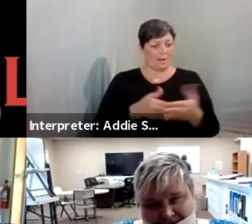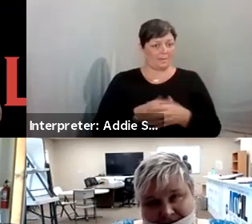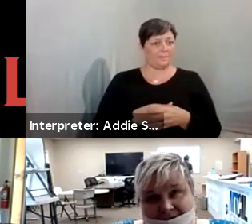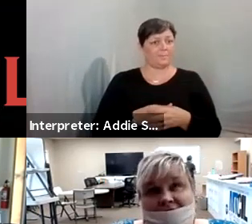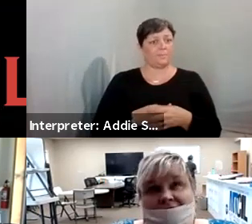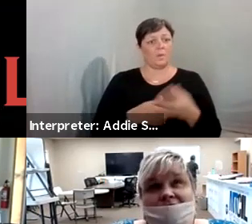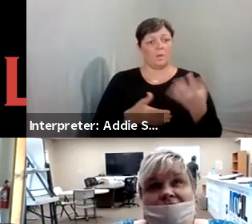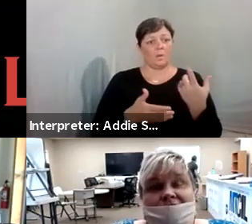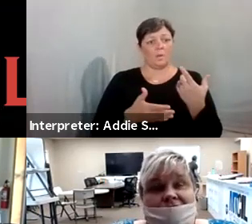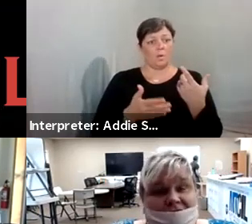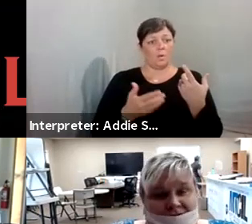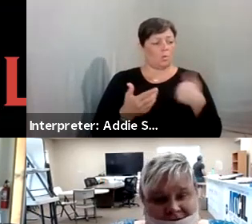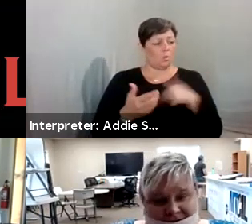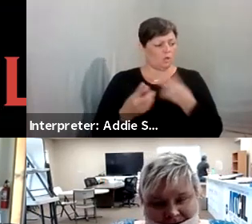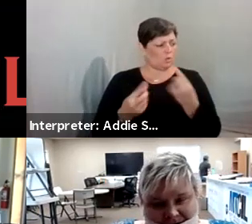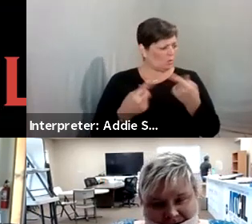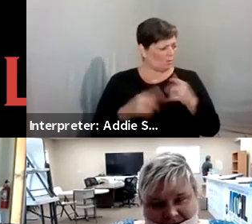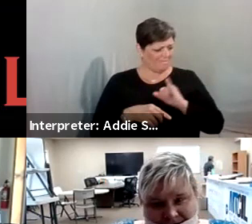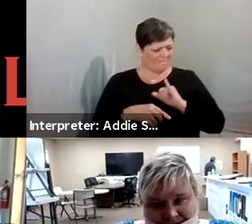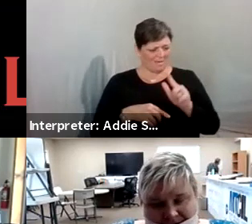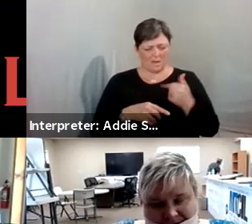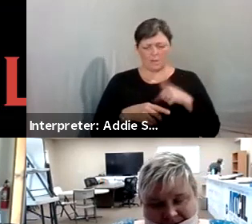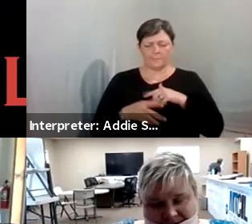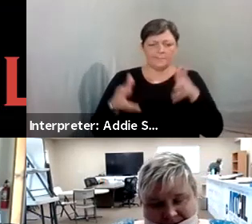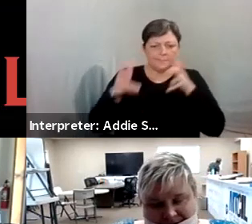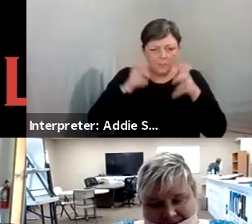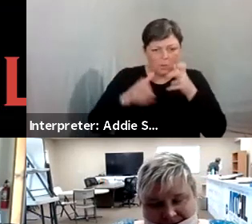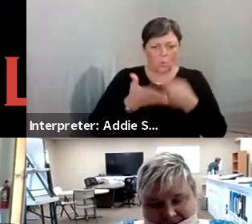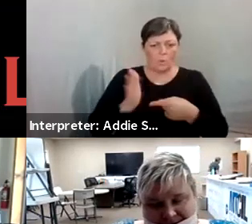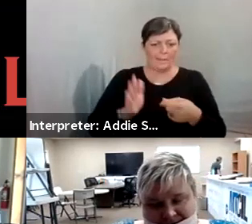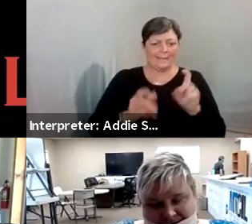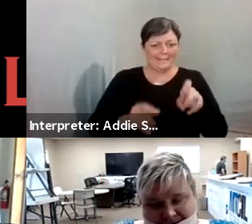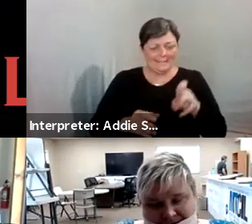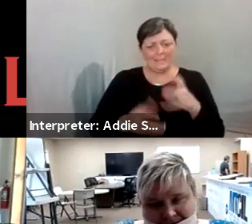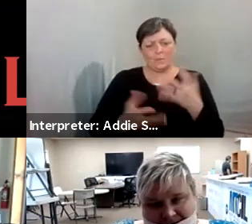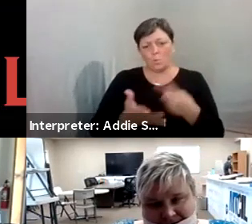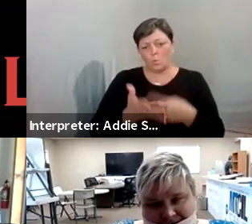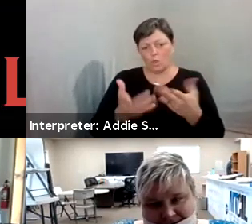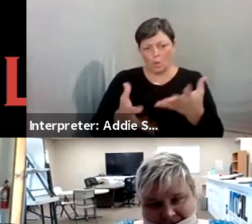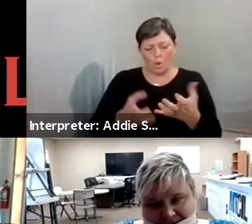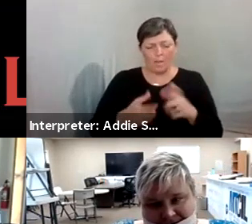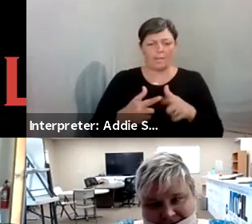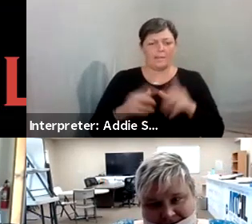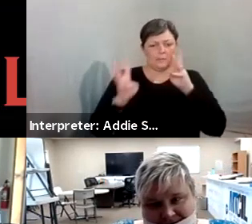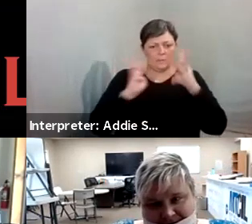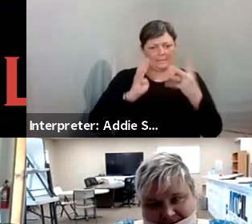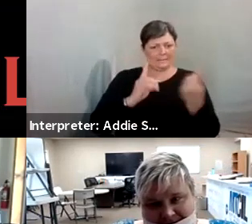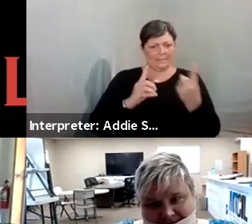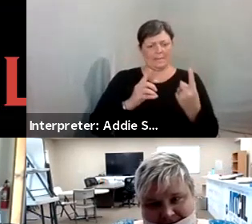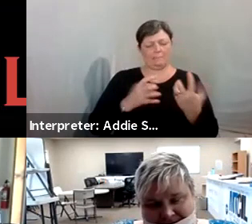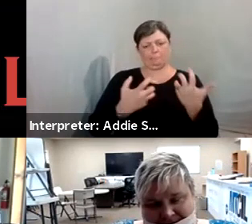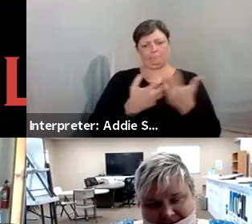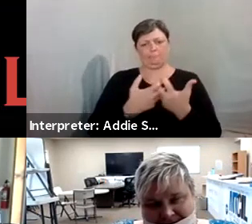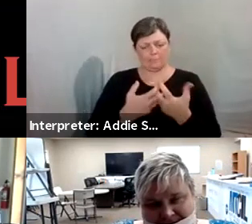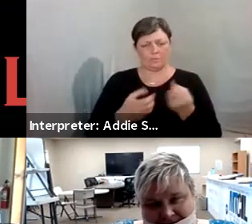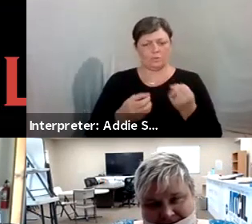do we do as ILs, right? We listen to what the consumer is needing and what they're wanting and create something that works for them. So I think splitting those